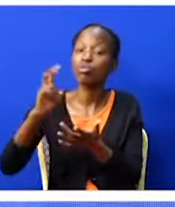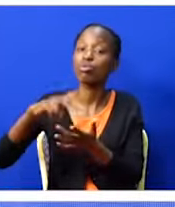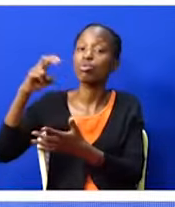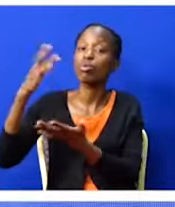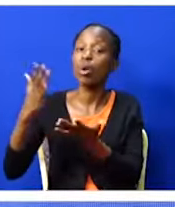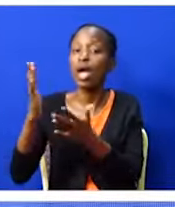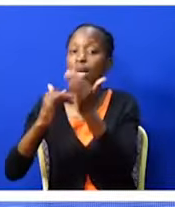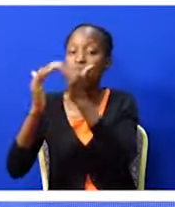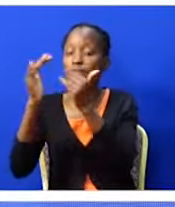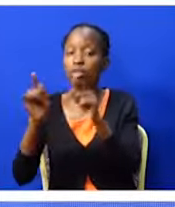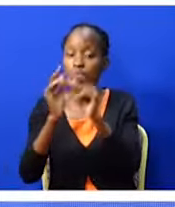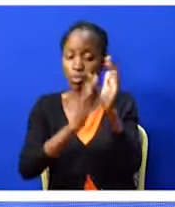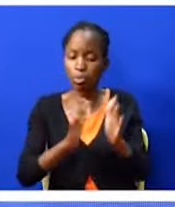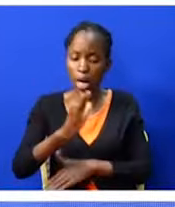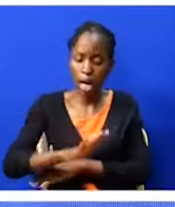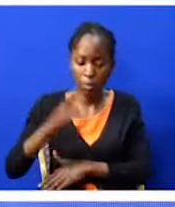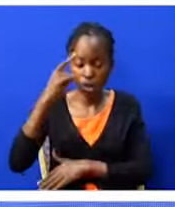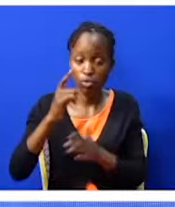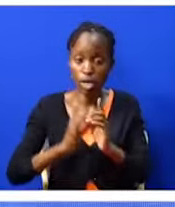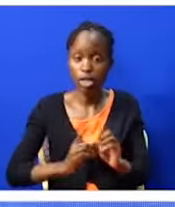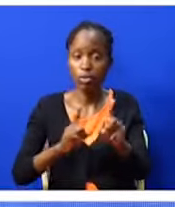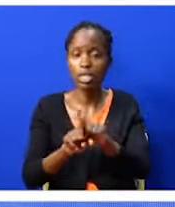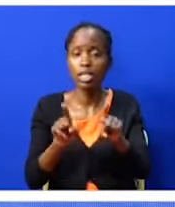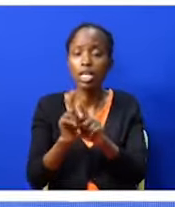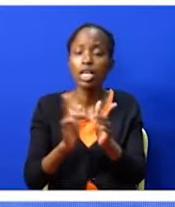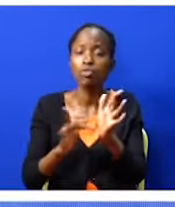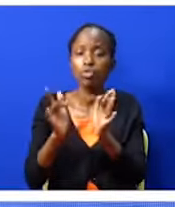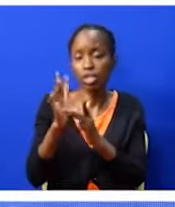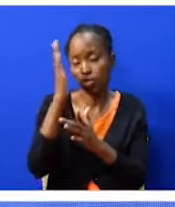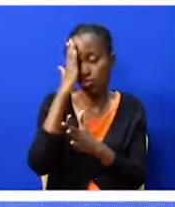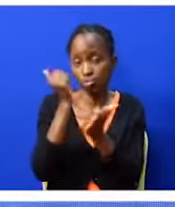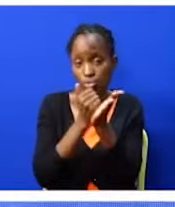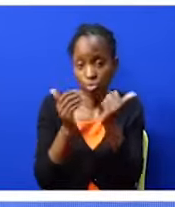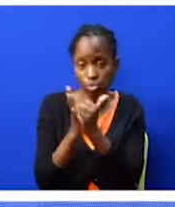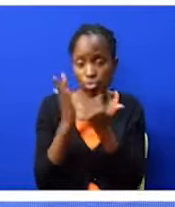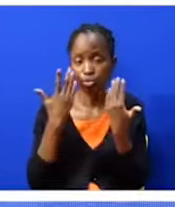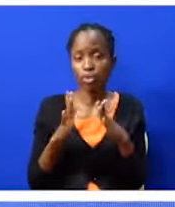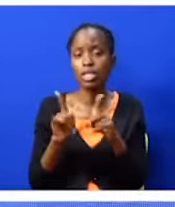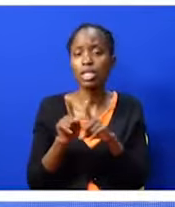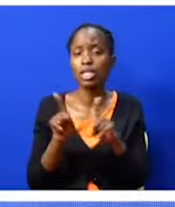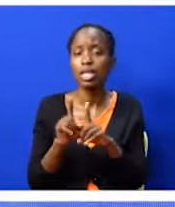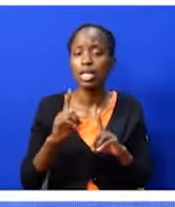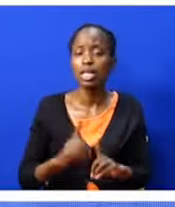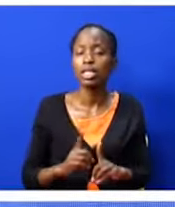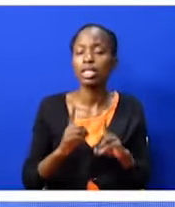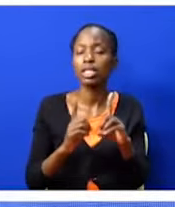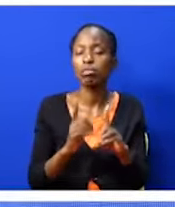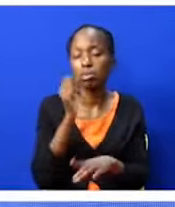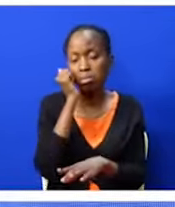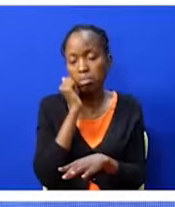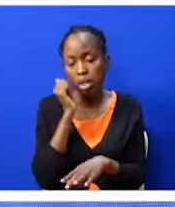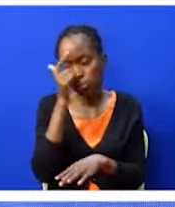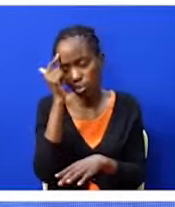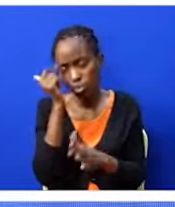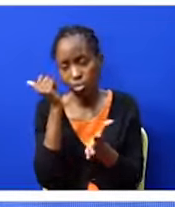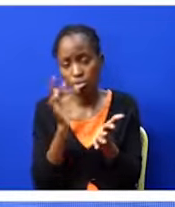to prepare a place for them. And you know, Jesus was crucified. So the disciples were very sad. They